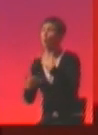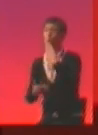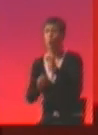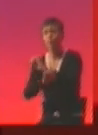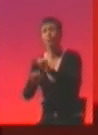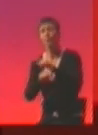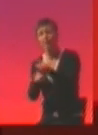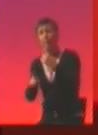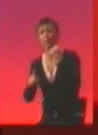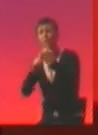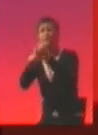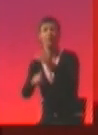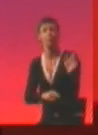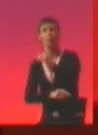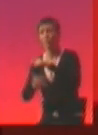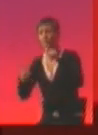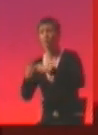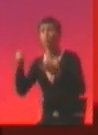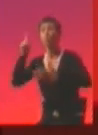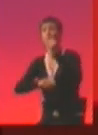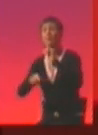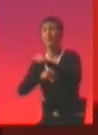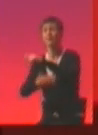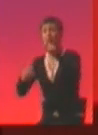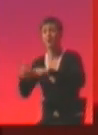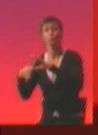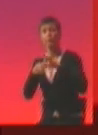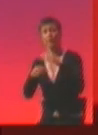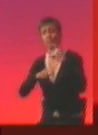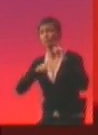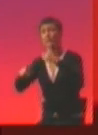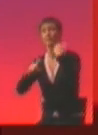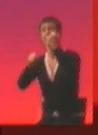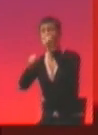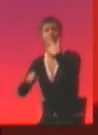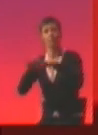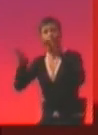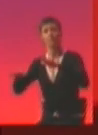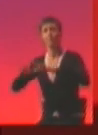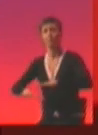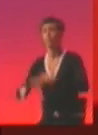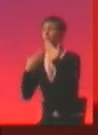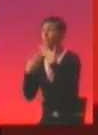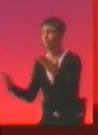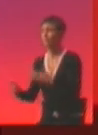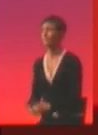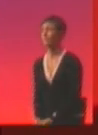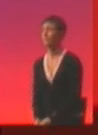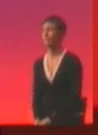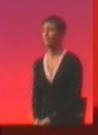every vote, to fight together to win the next election, and to keep fighting Conference for a fairer Britain too. Thank you.